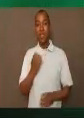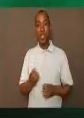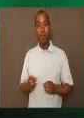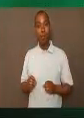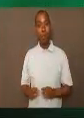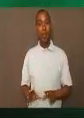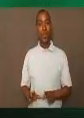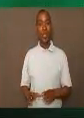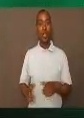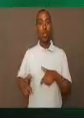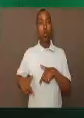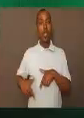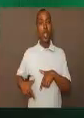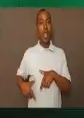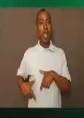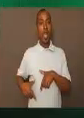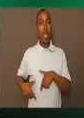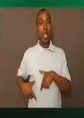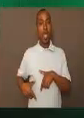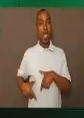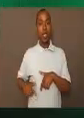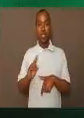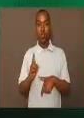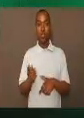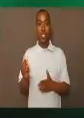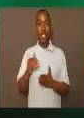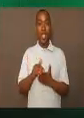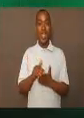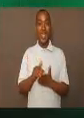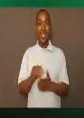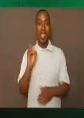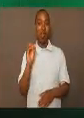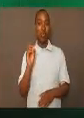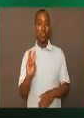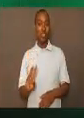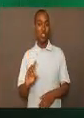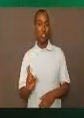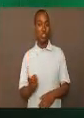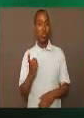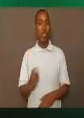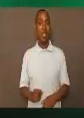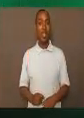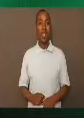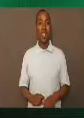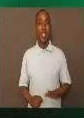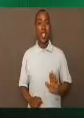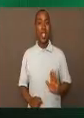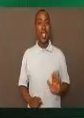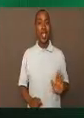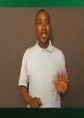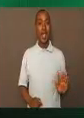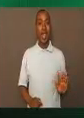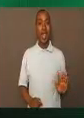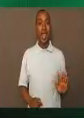lungs to be reoxygenated. The left atrium